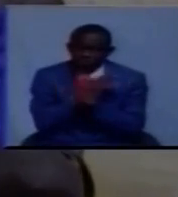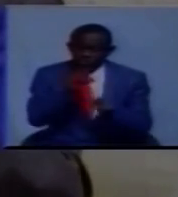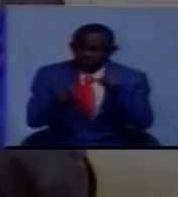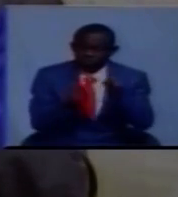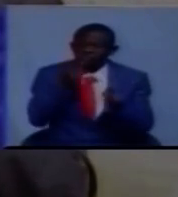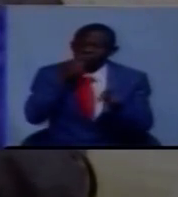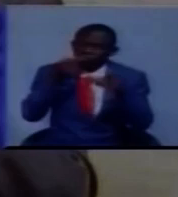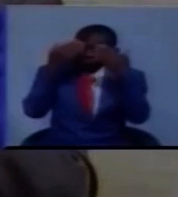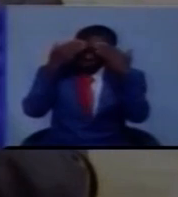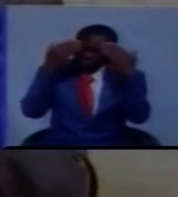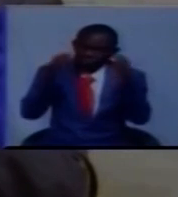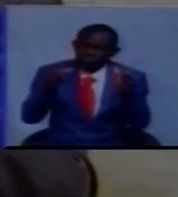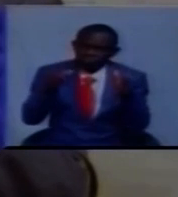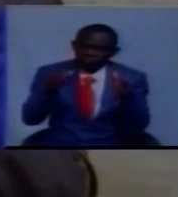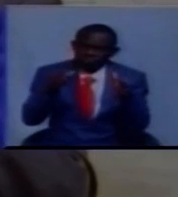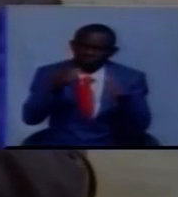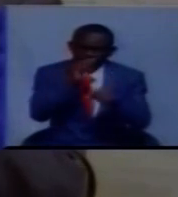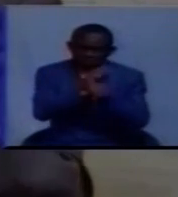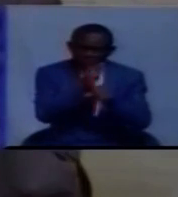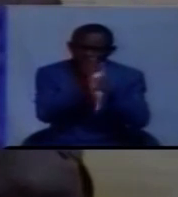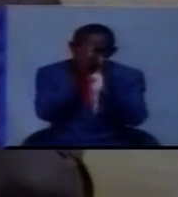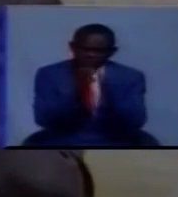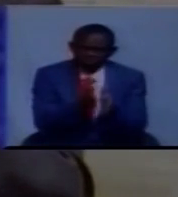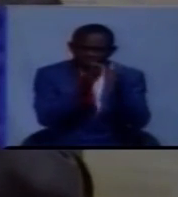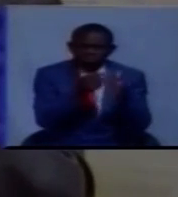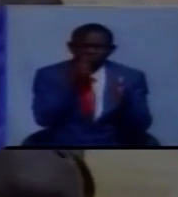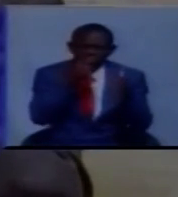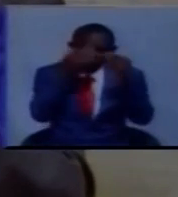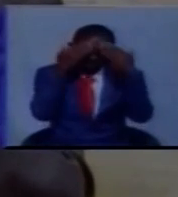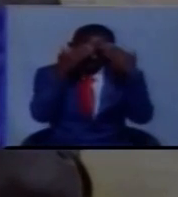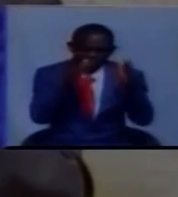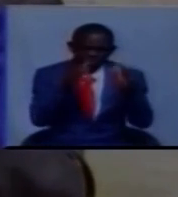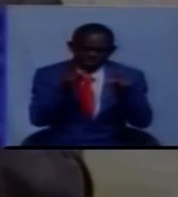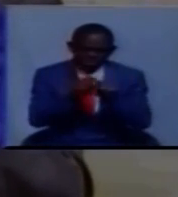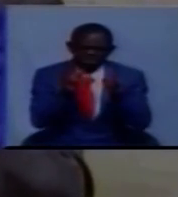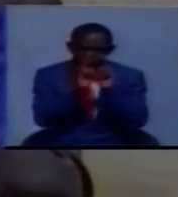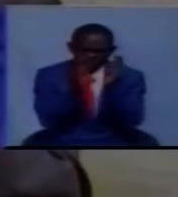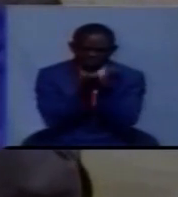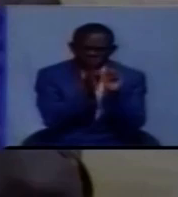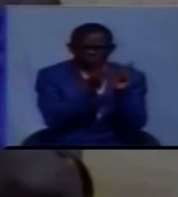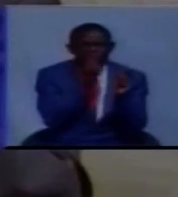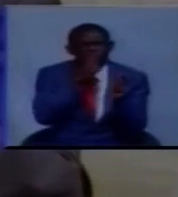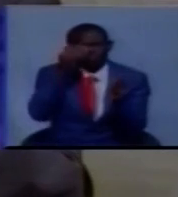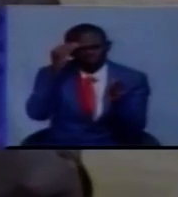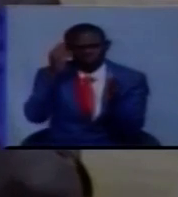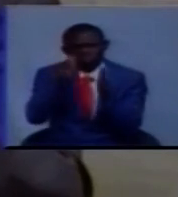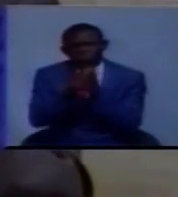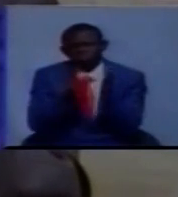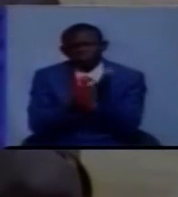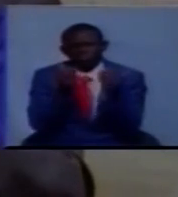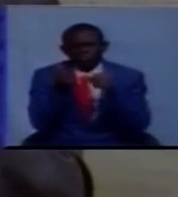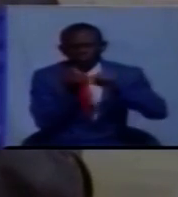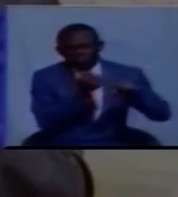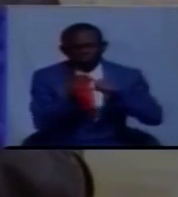The unions are familiar with the laws so that they can protect their members. That's why we have important